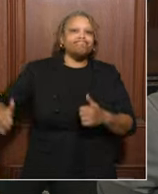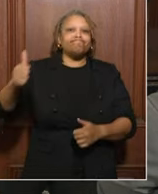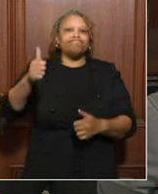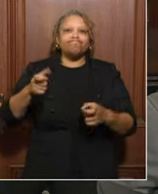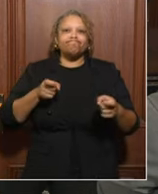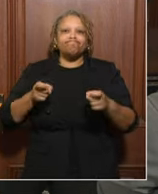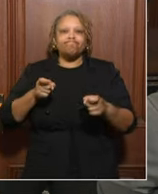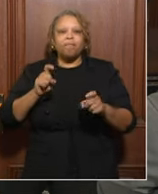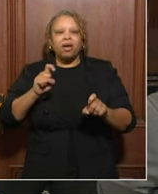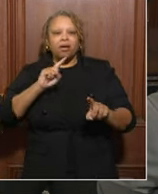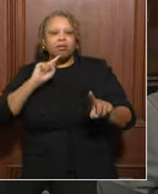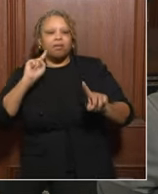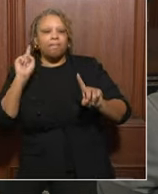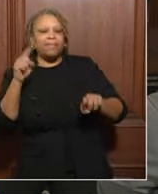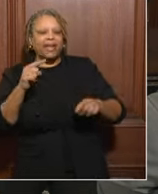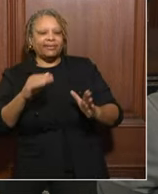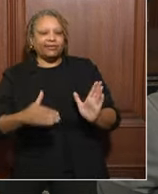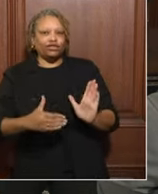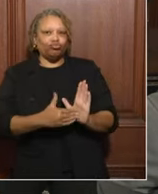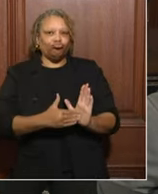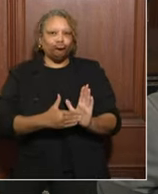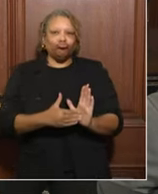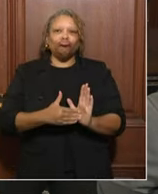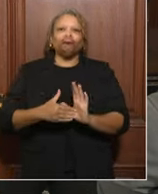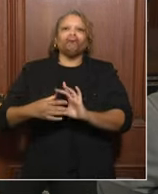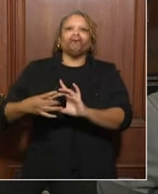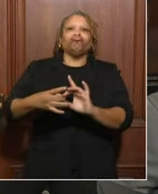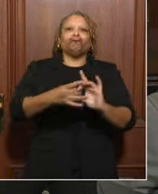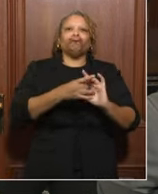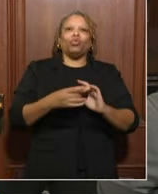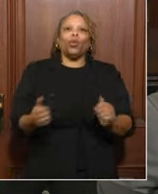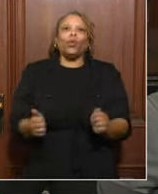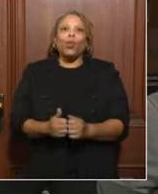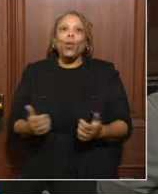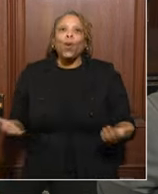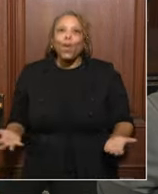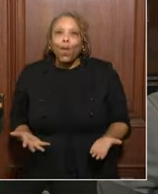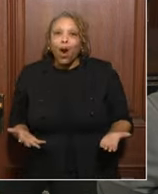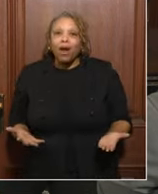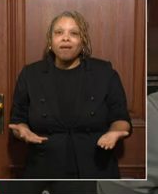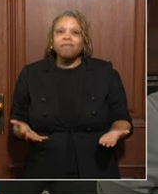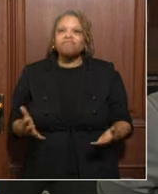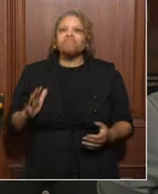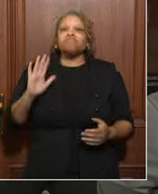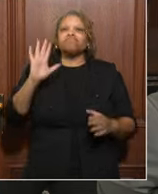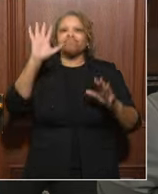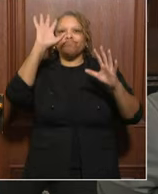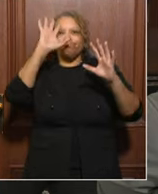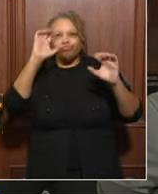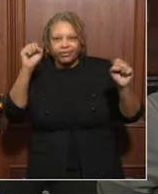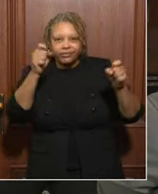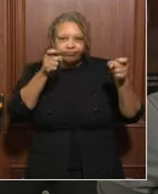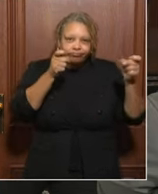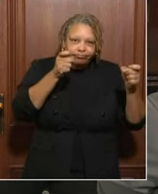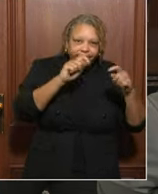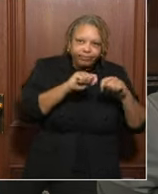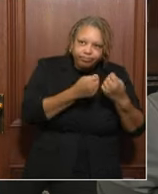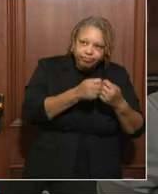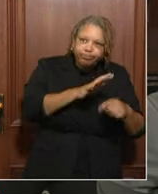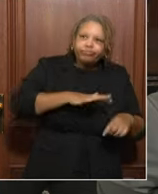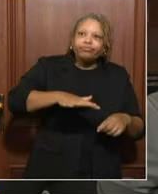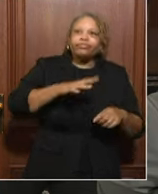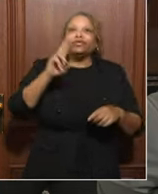that coordinates not only the administration and the Congress, but among local authorities as well. And so that's